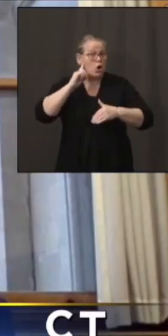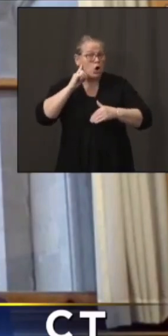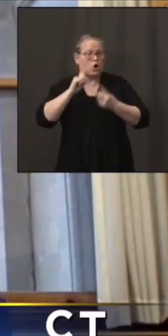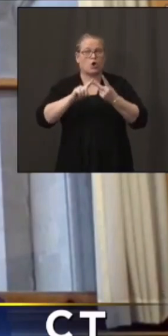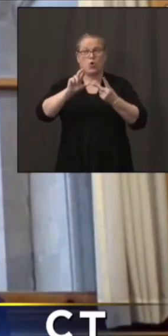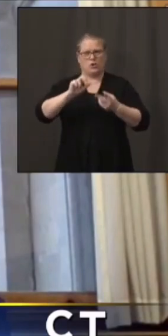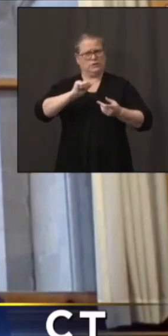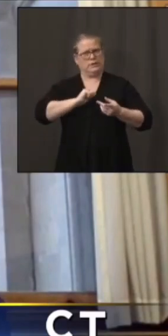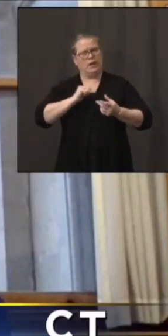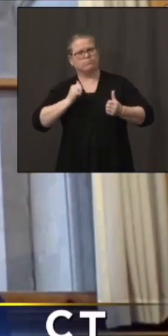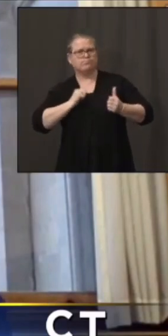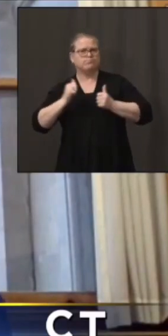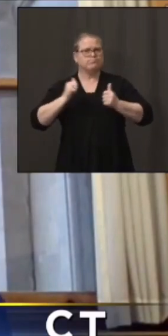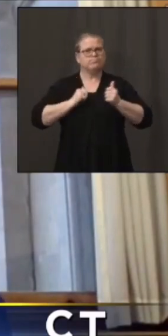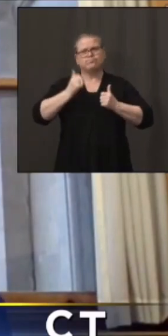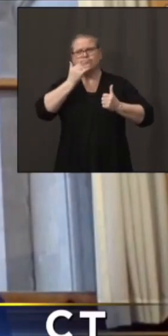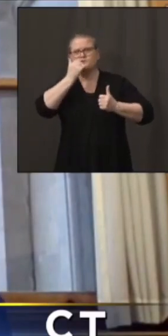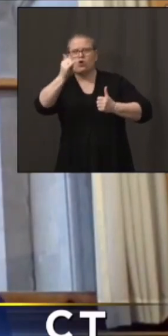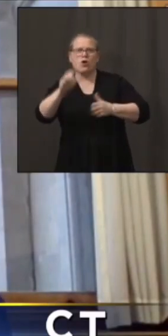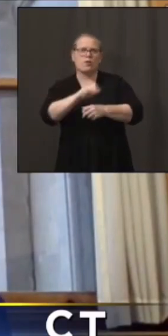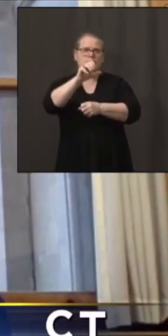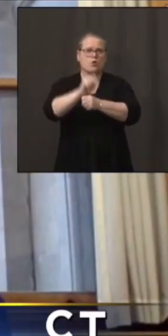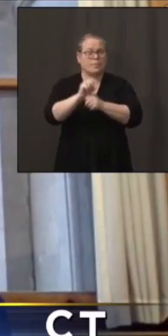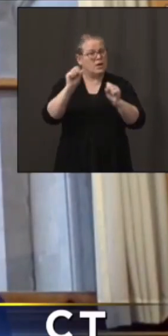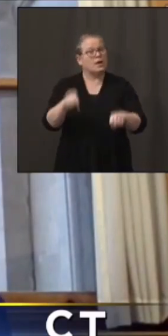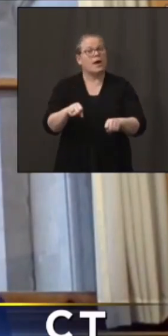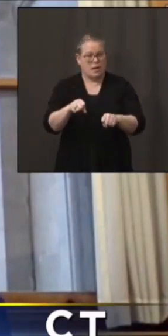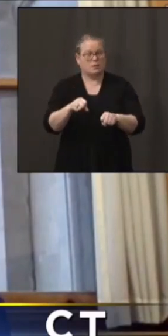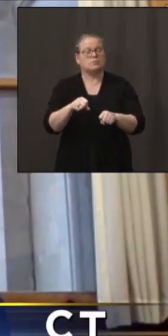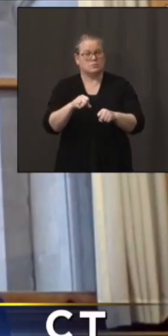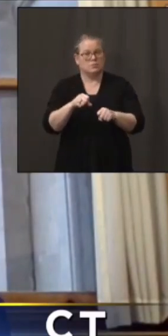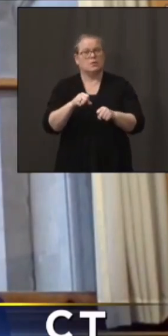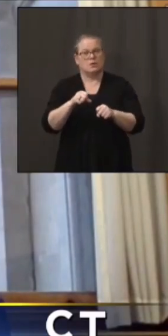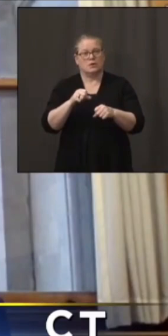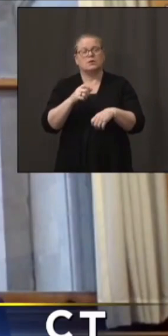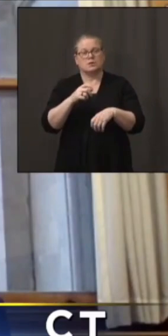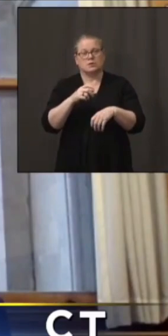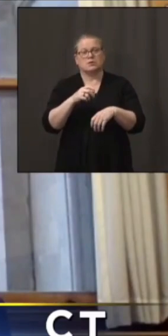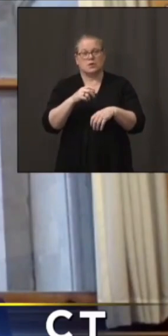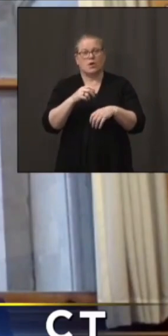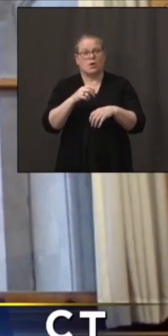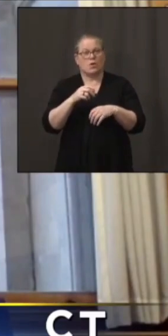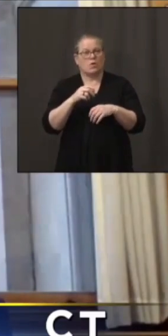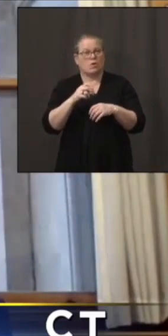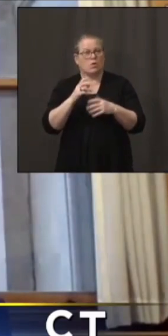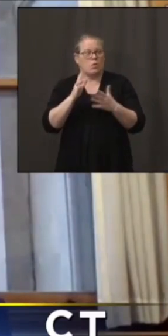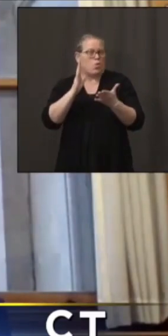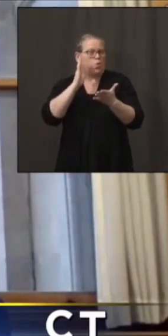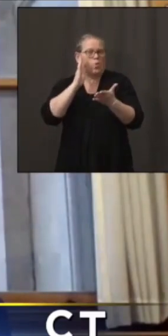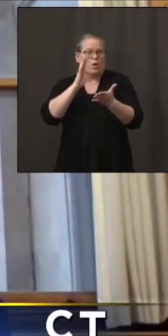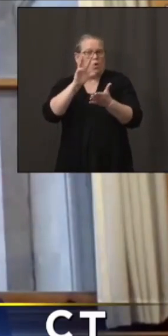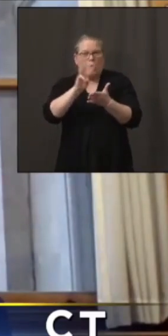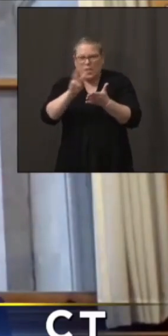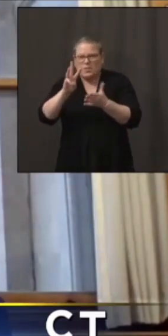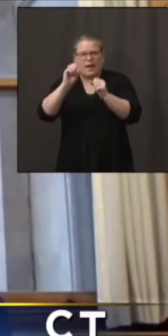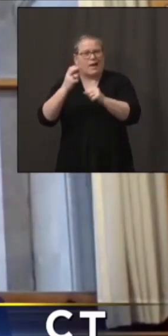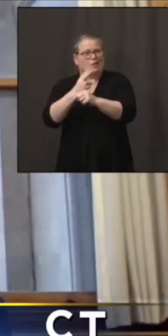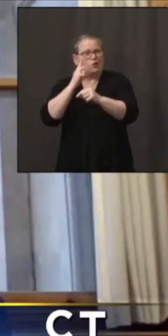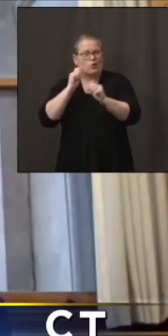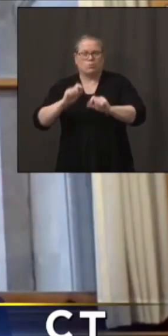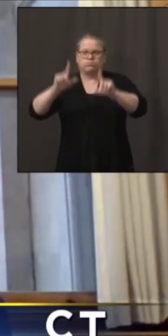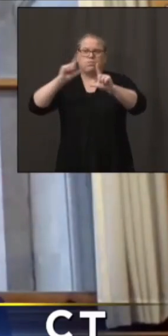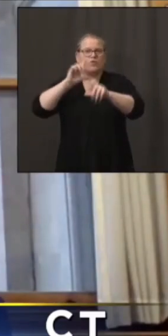Those options will be available. And so at both of those locations, there will be visibility into what sites have appointments, what times. You